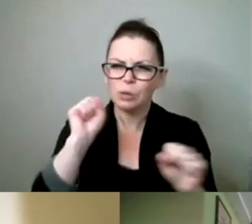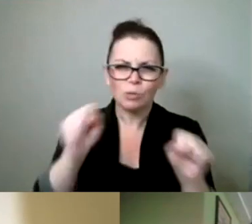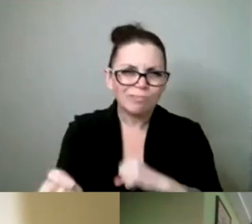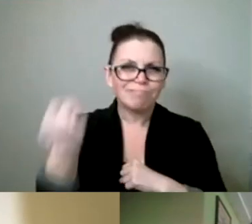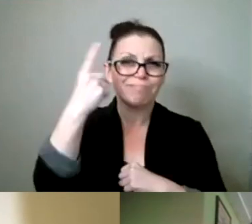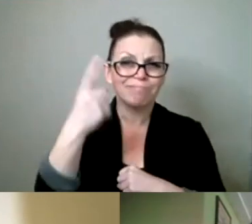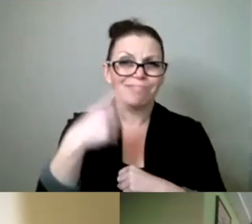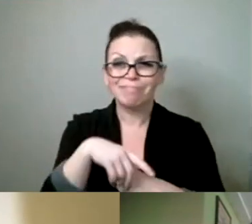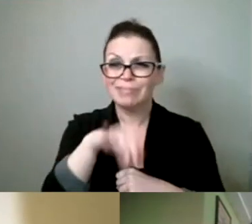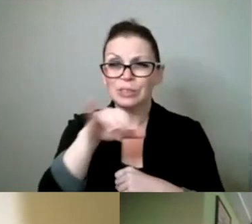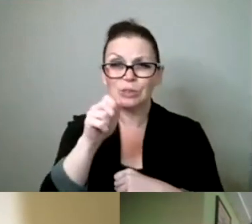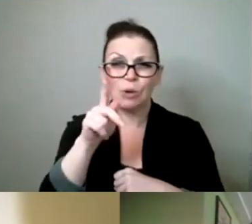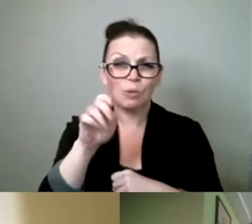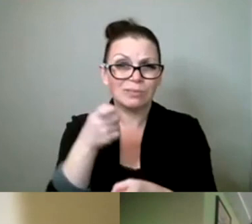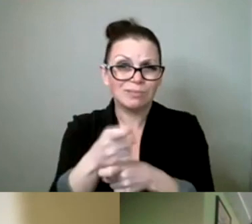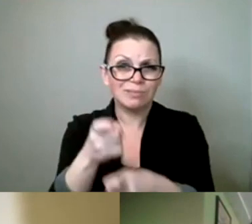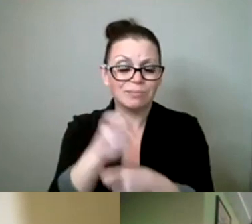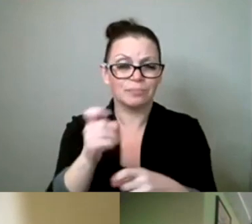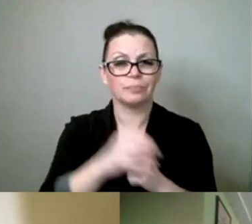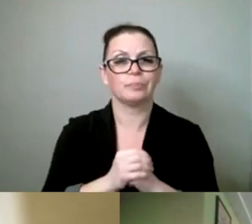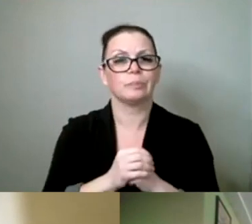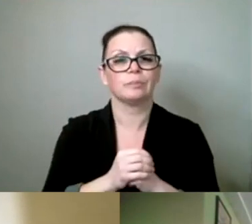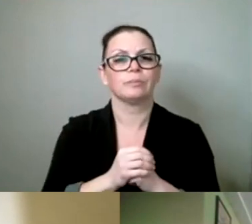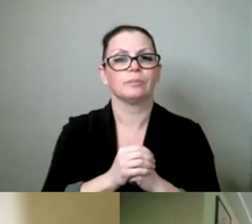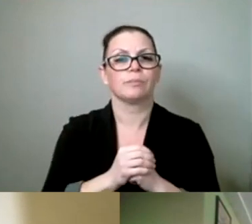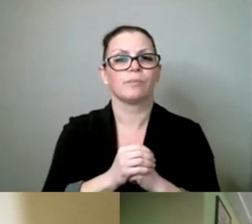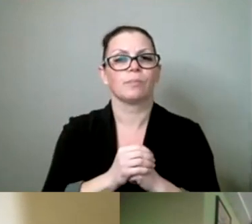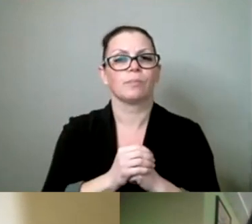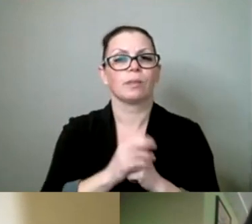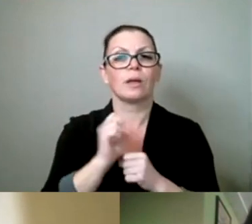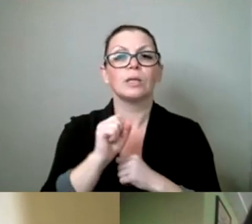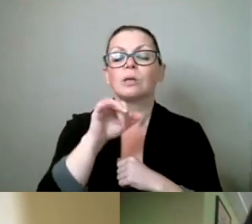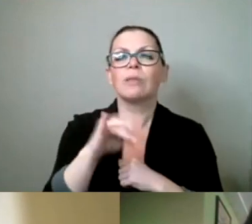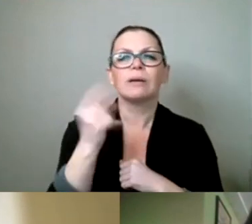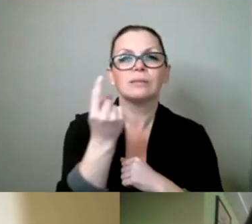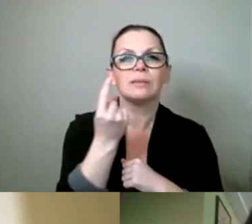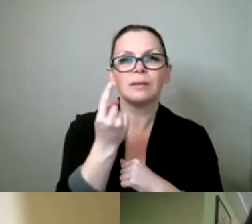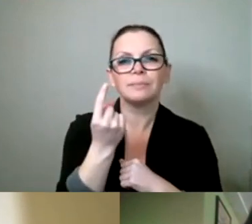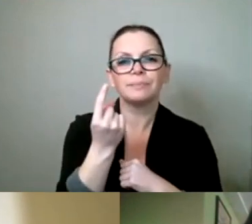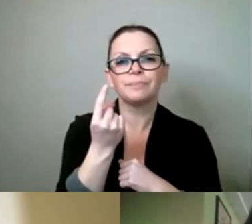jokes. And it's one of those things